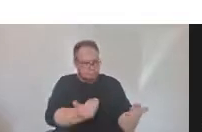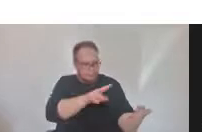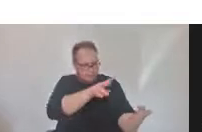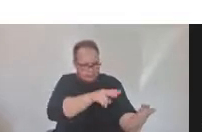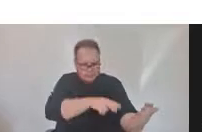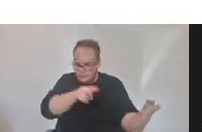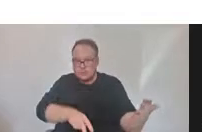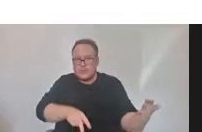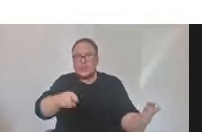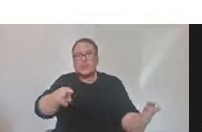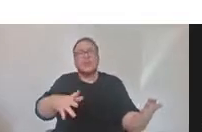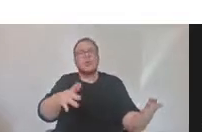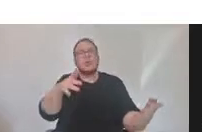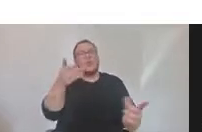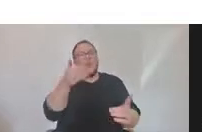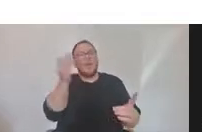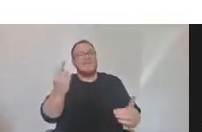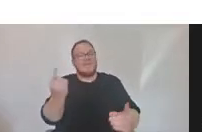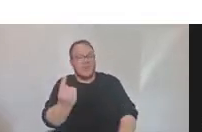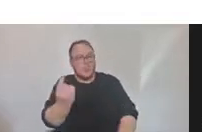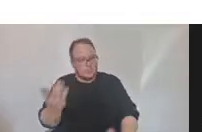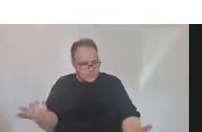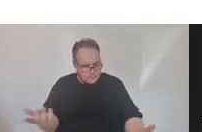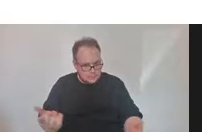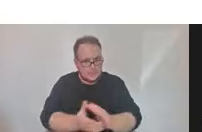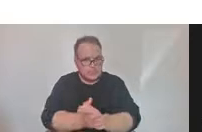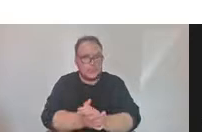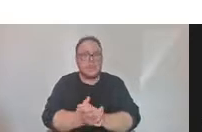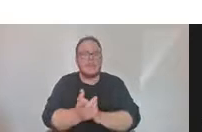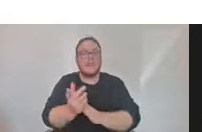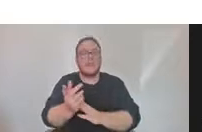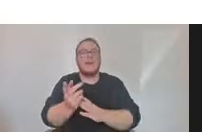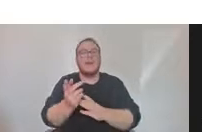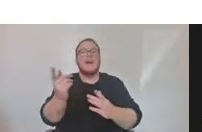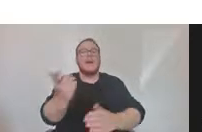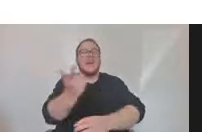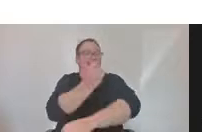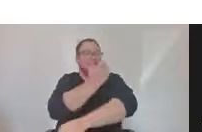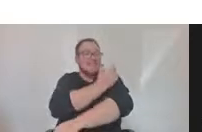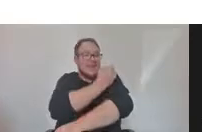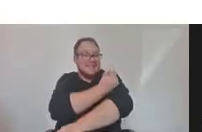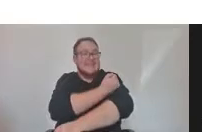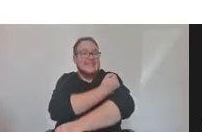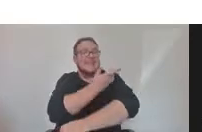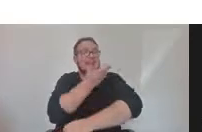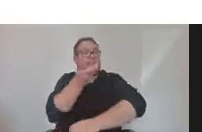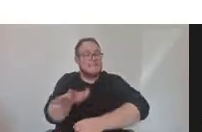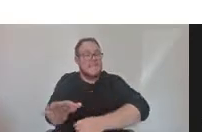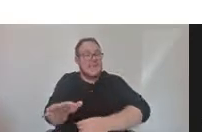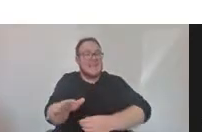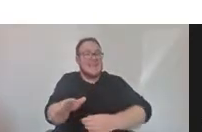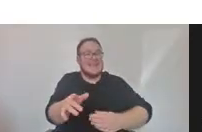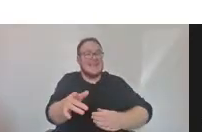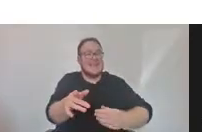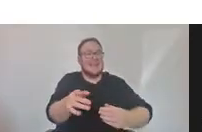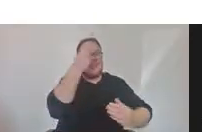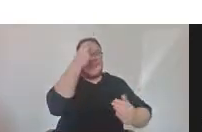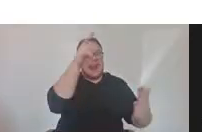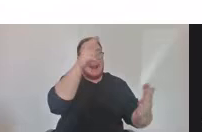had a lot of vaccine uptake data that, as the vaccine programme progressed, was able to split down